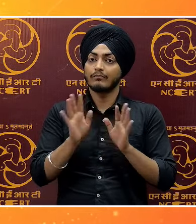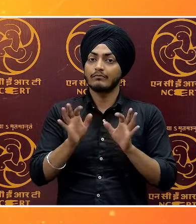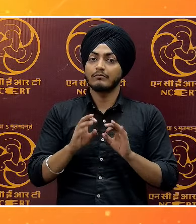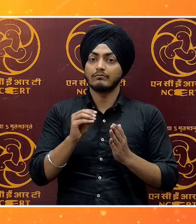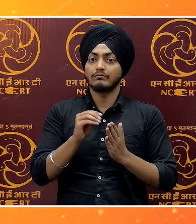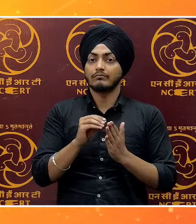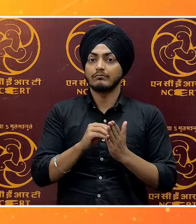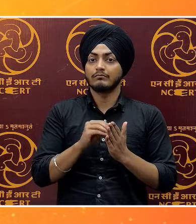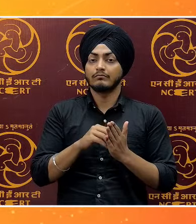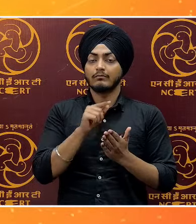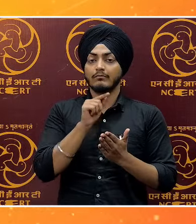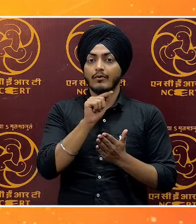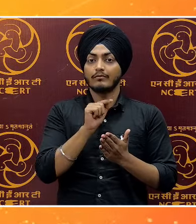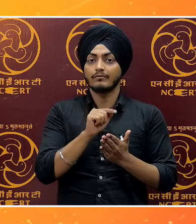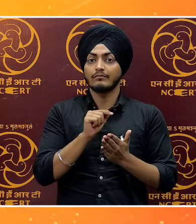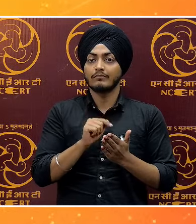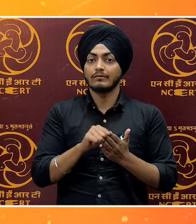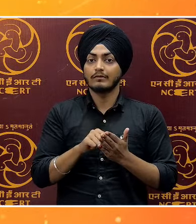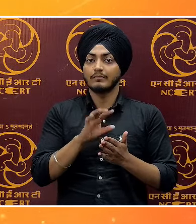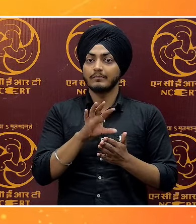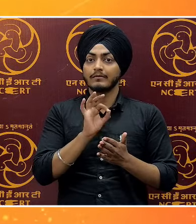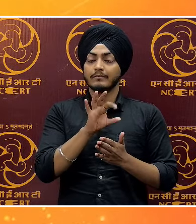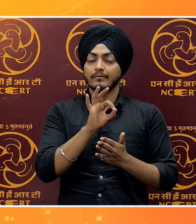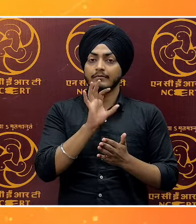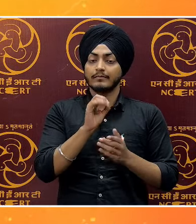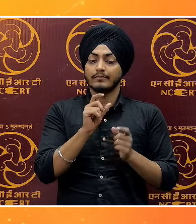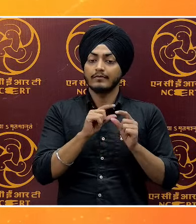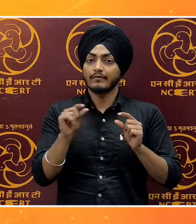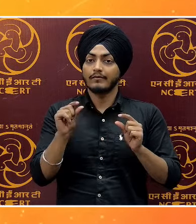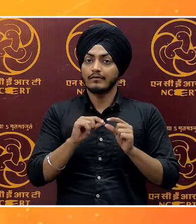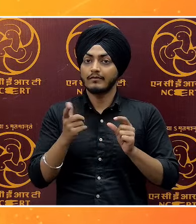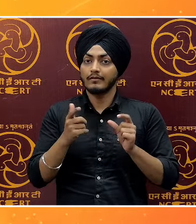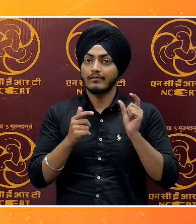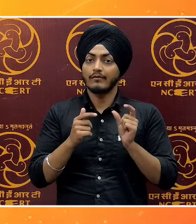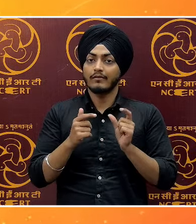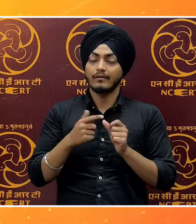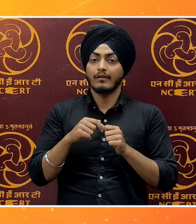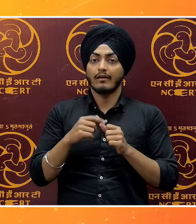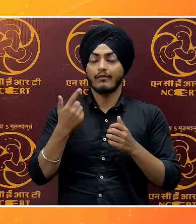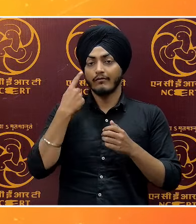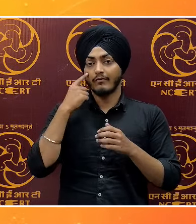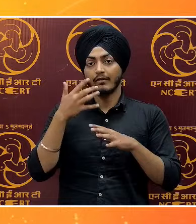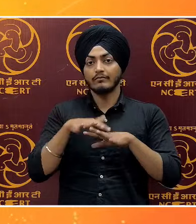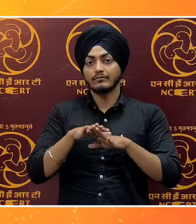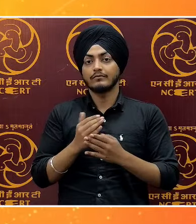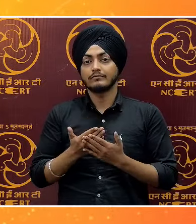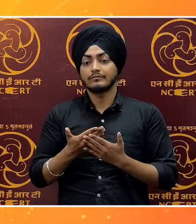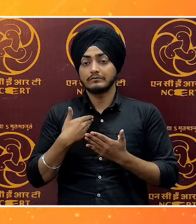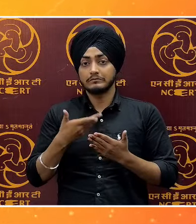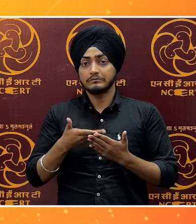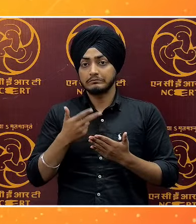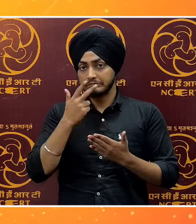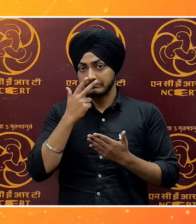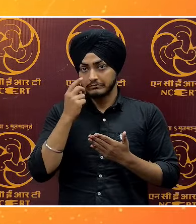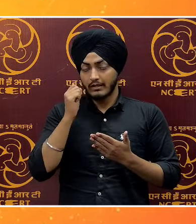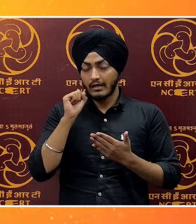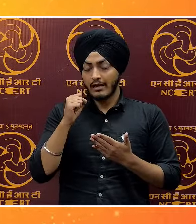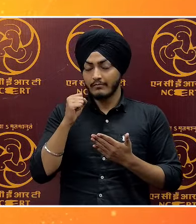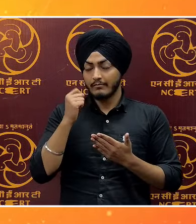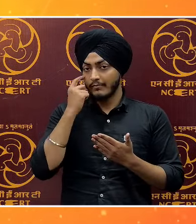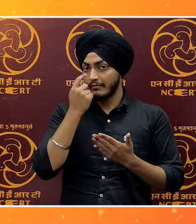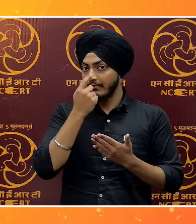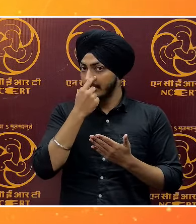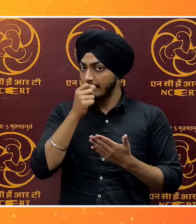have given the options for the words and for the sentences for an inclusive classroom. So this is the modified version of this